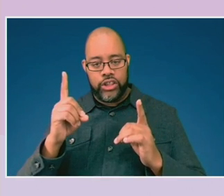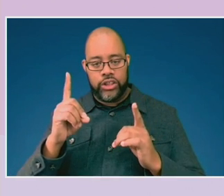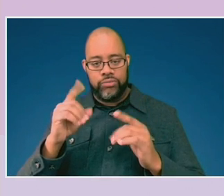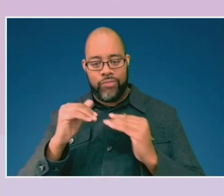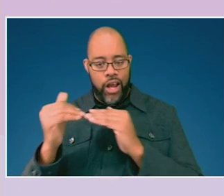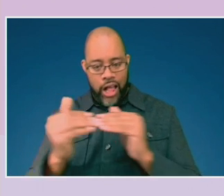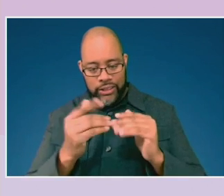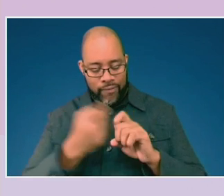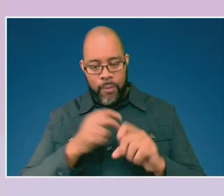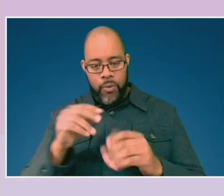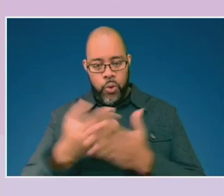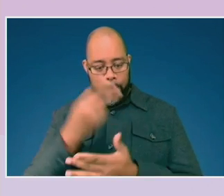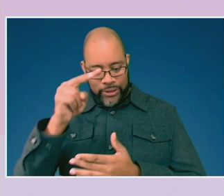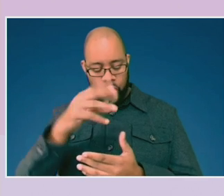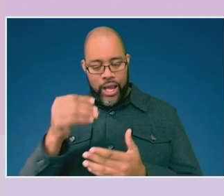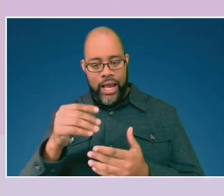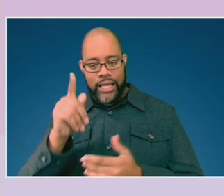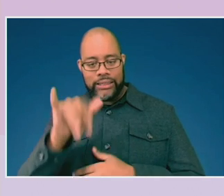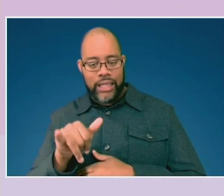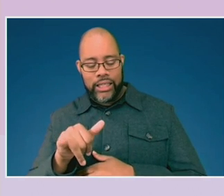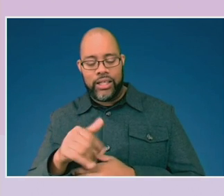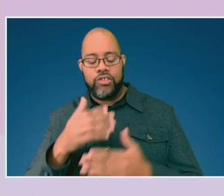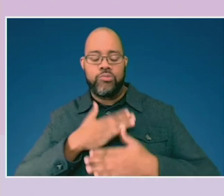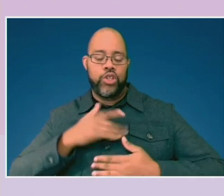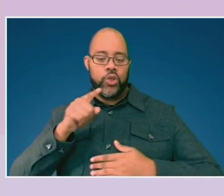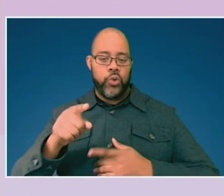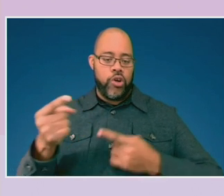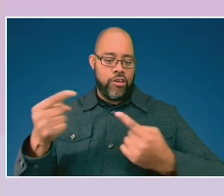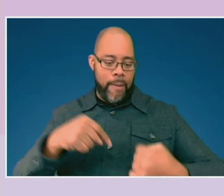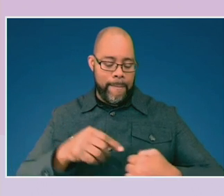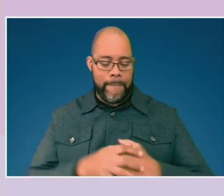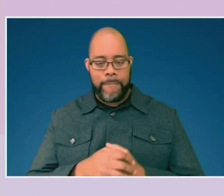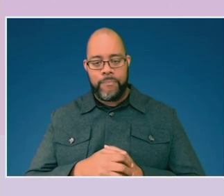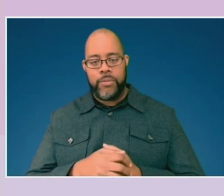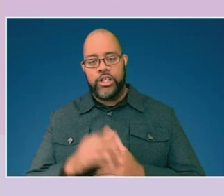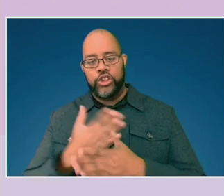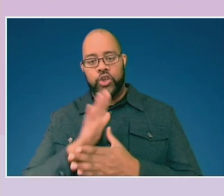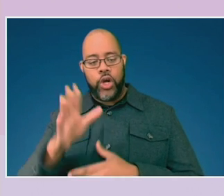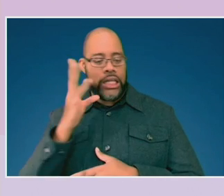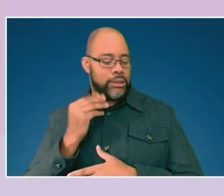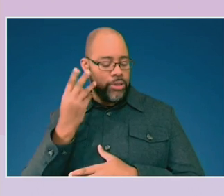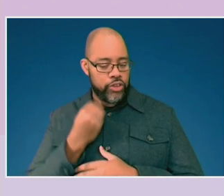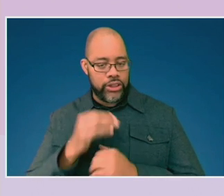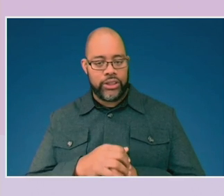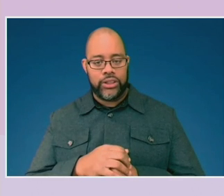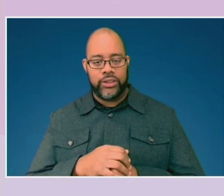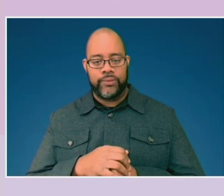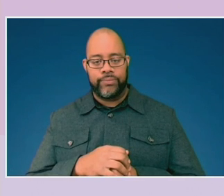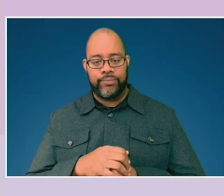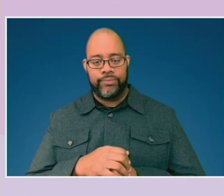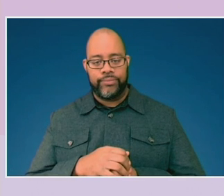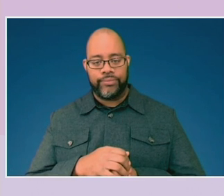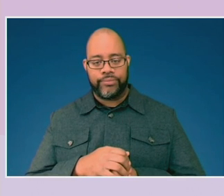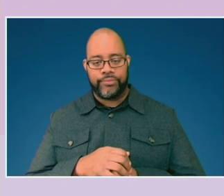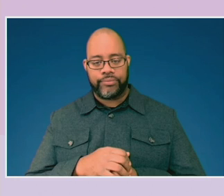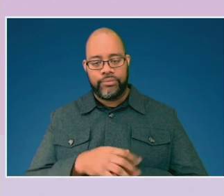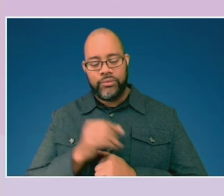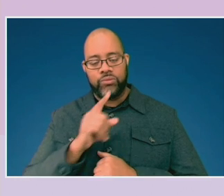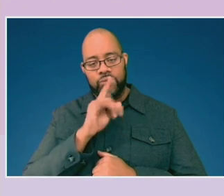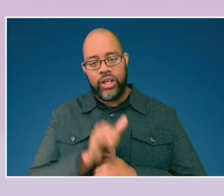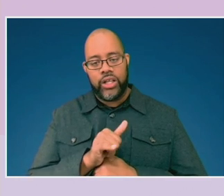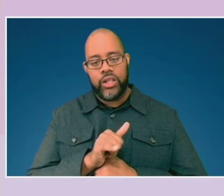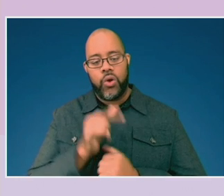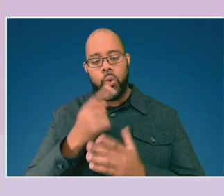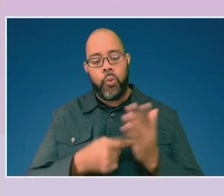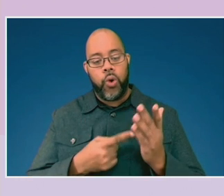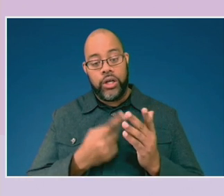New Mexico and Kentucky. Really appreciate you coming in and sharing your experience. And really what came through